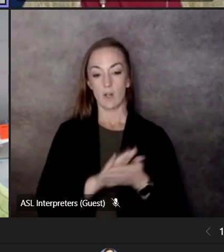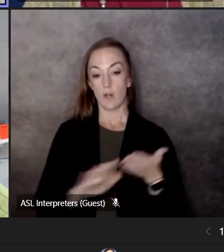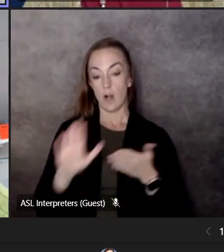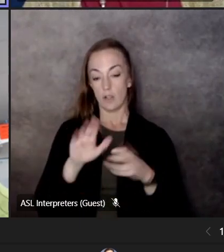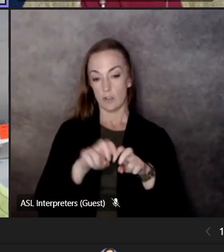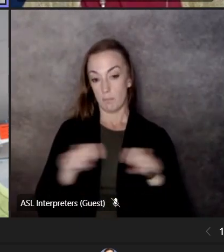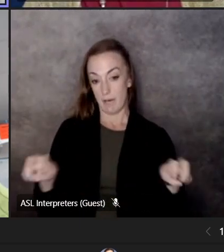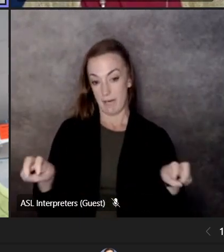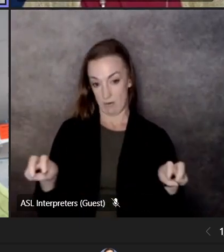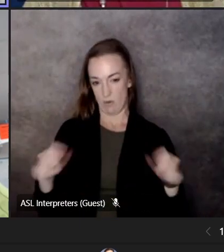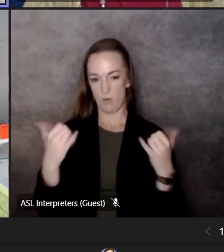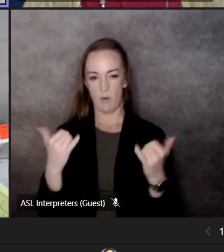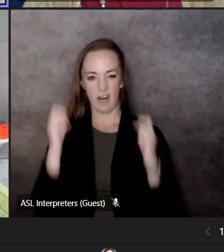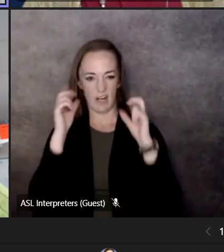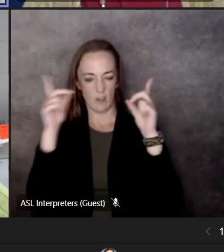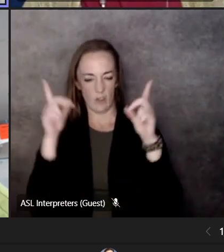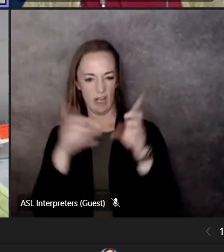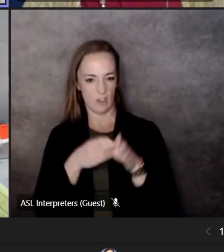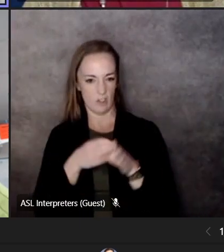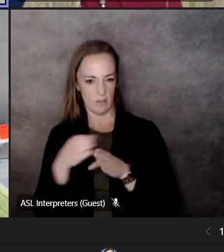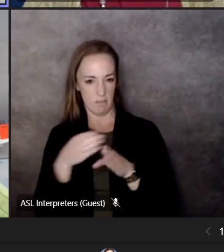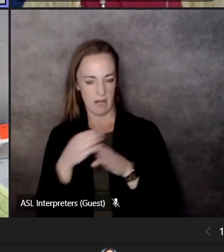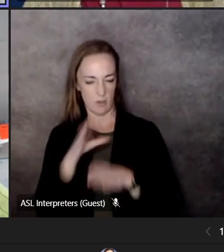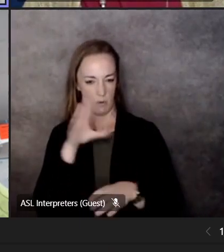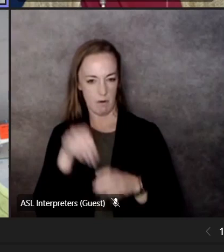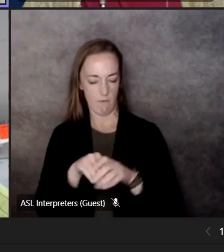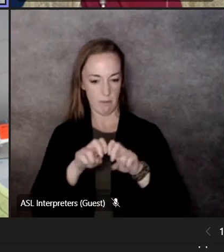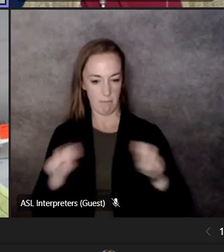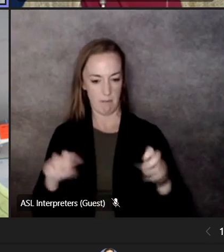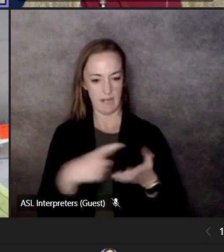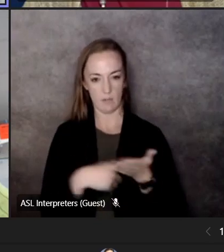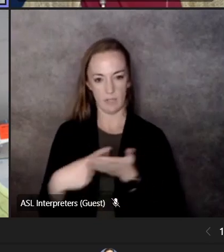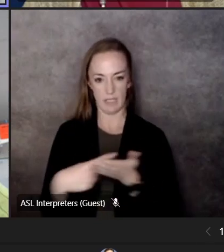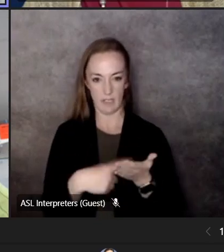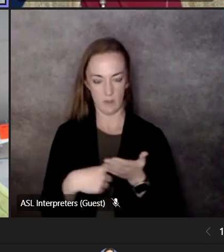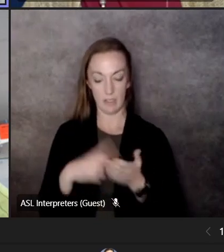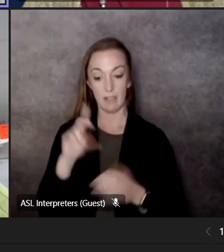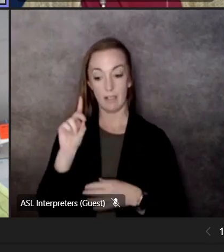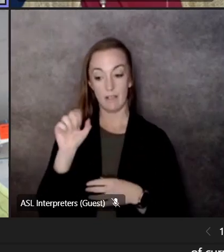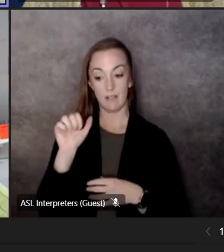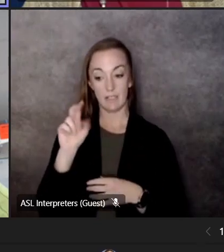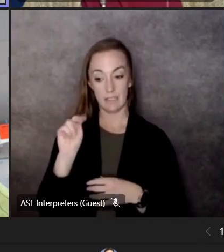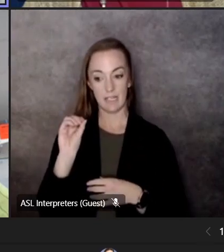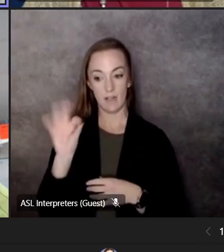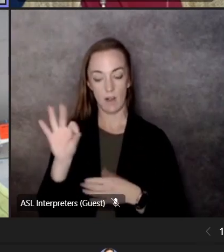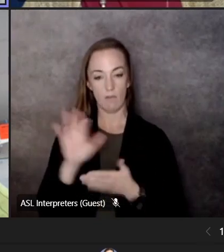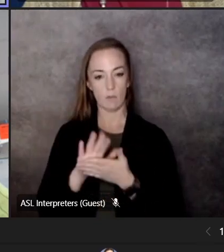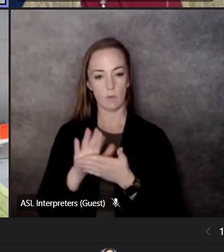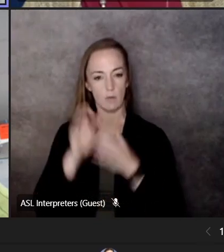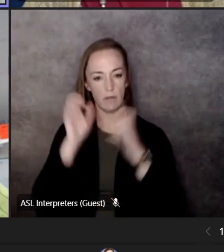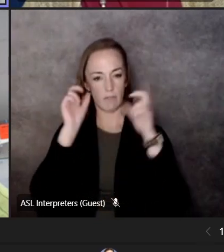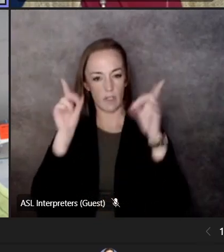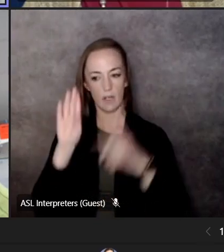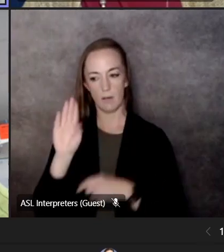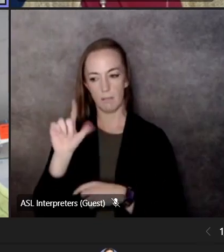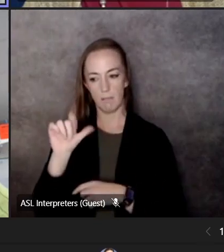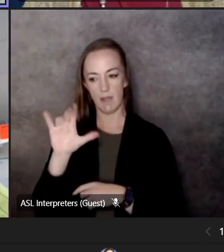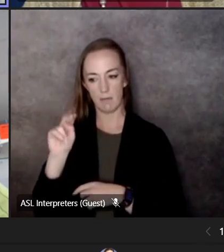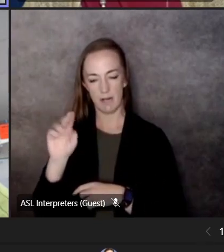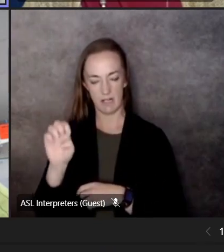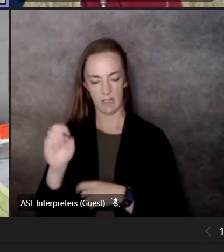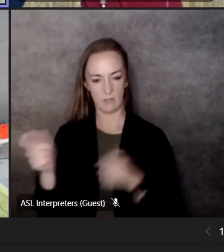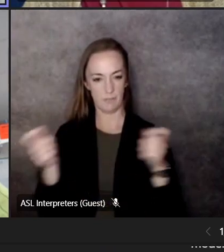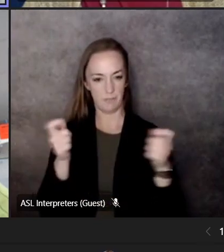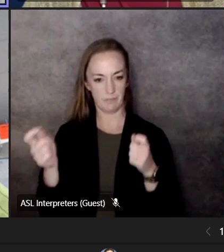discussion moderated by Dr. Elizabeth Dinkins, Dean of the School of Education at Bellarmine. The topic was on the experience of majoring in